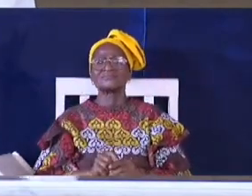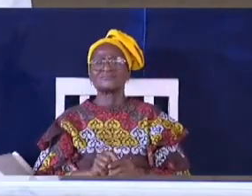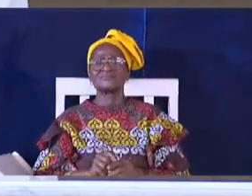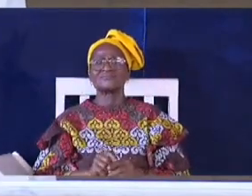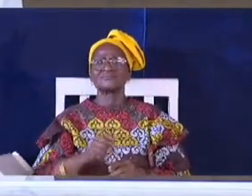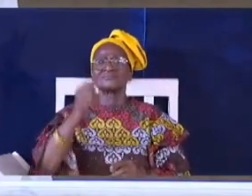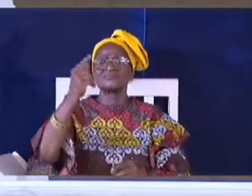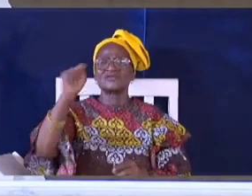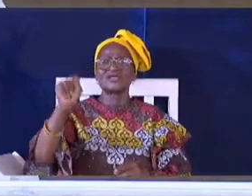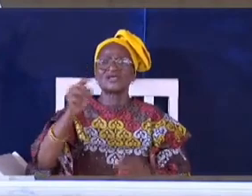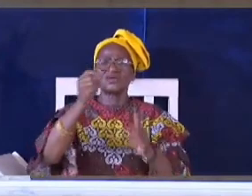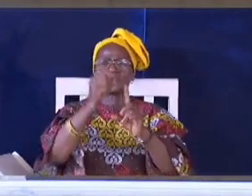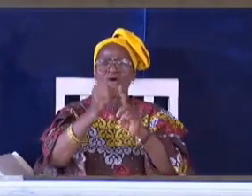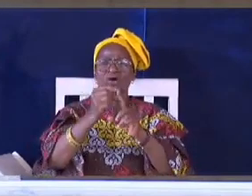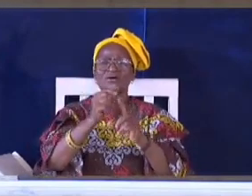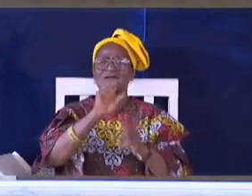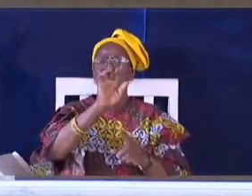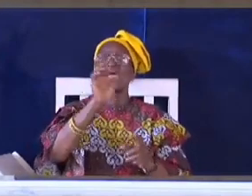The word encounter